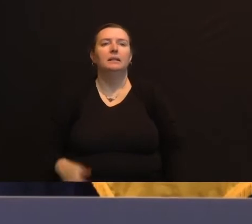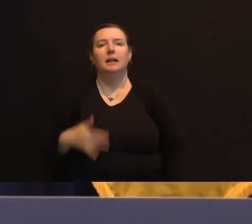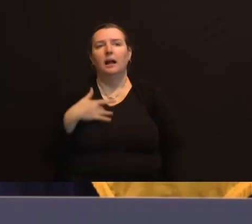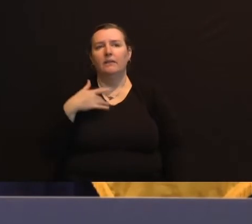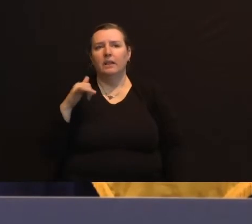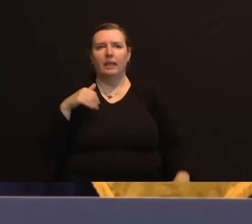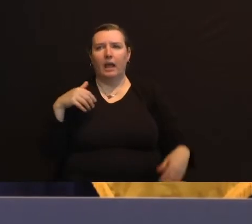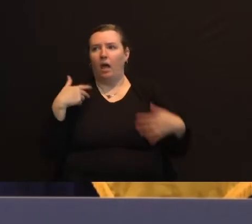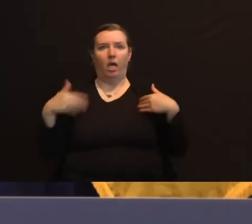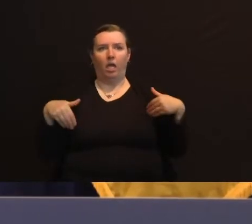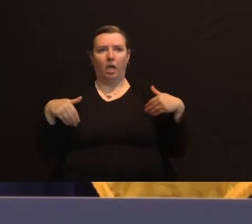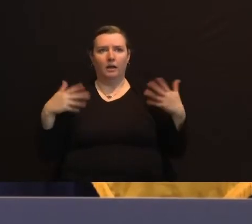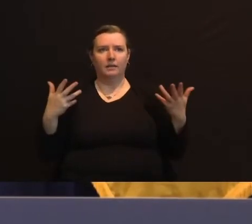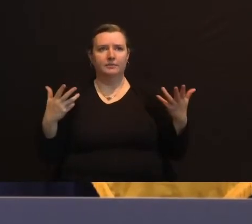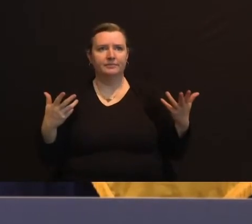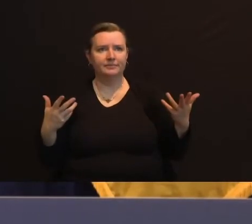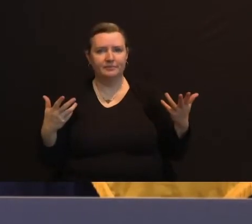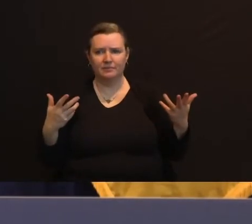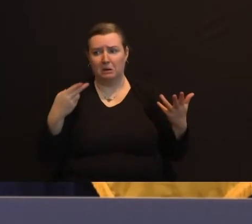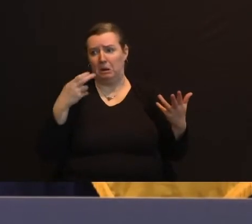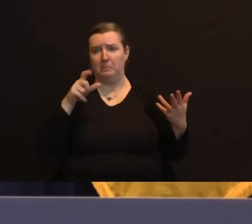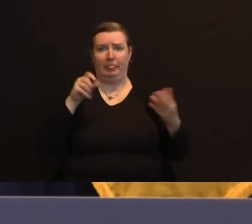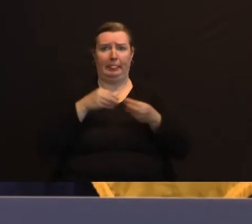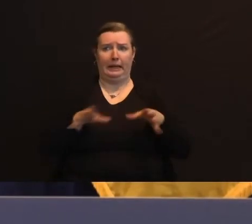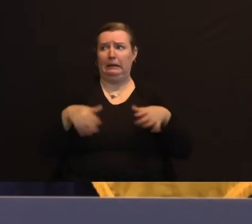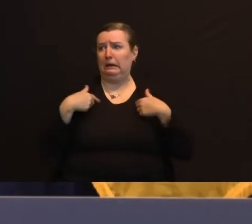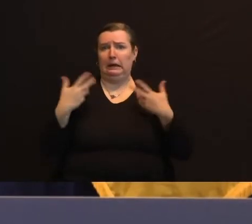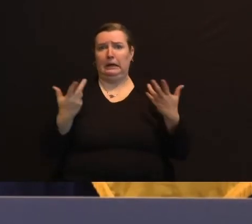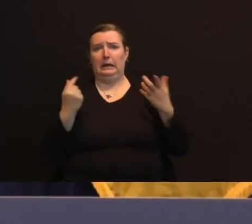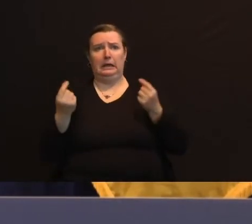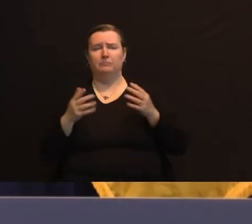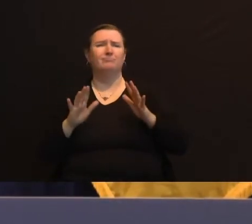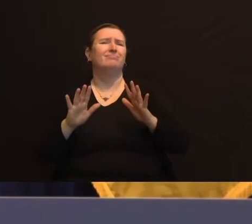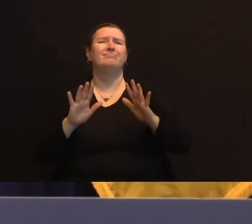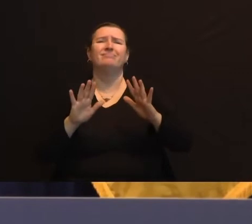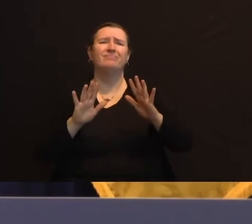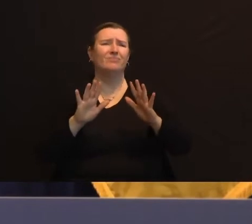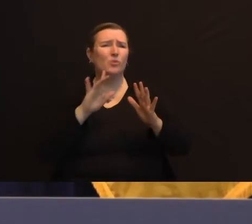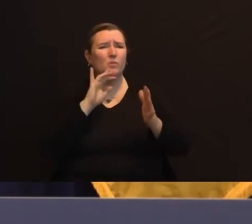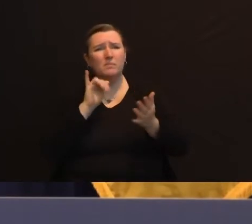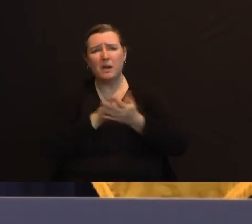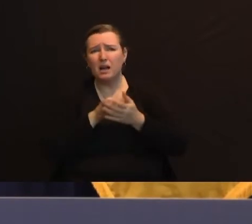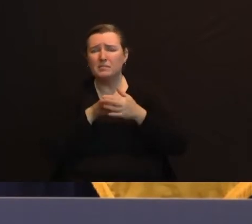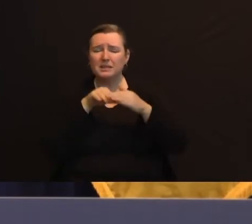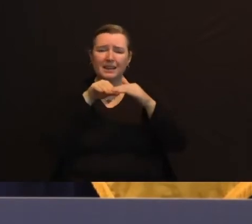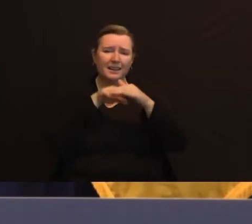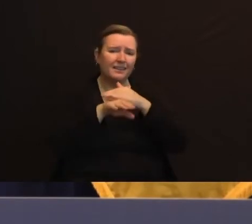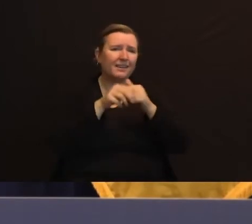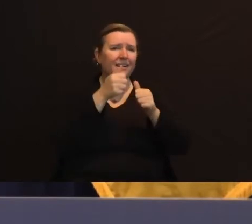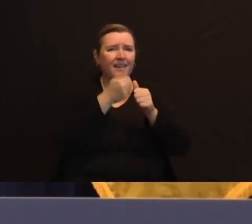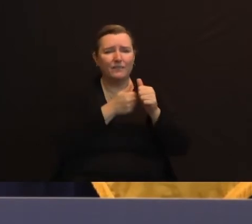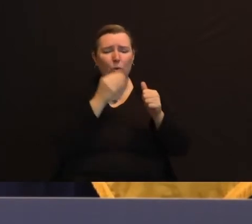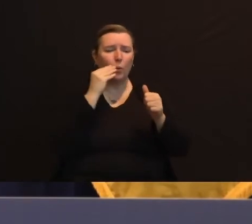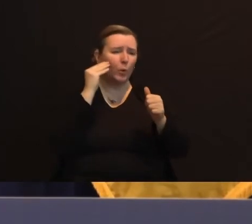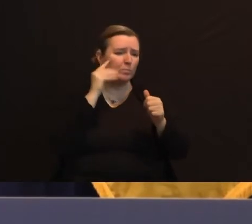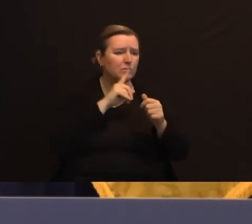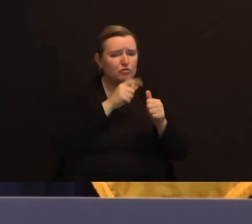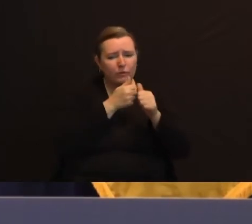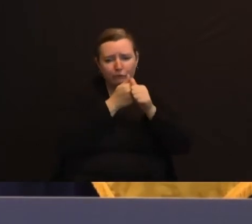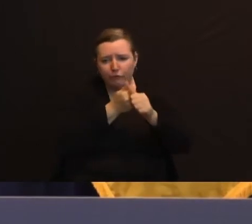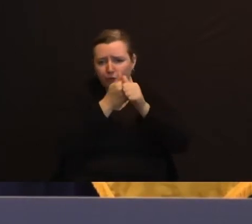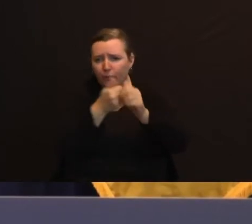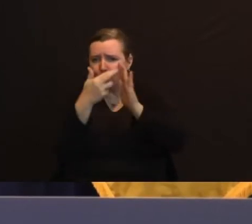any state in America that can effectively get inside everybody's living room and ensure 100% compliance. There just isn't. So we do